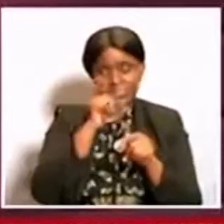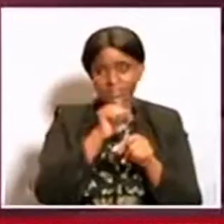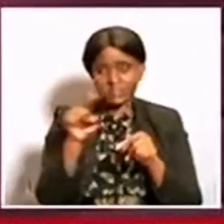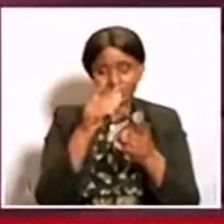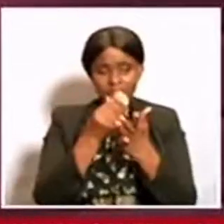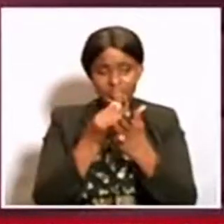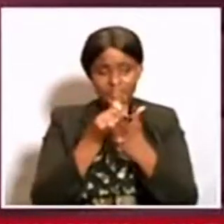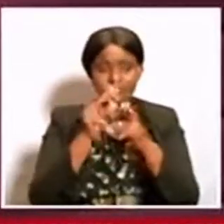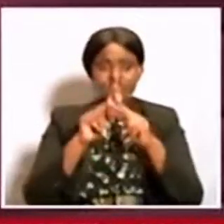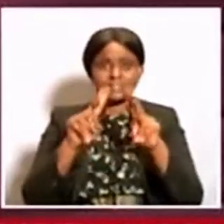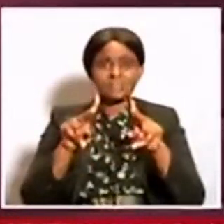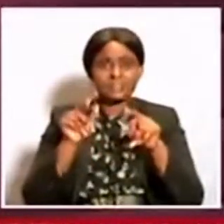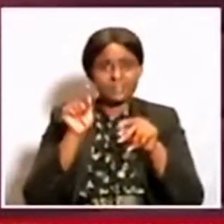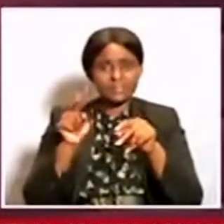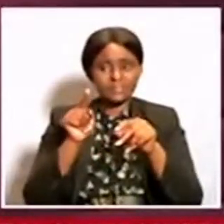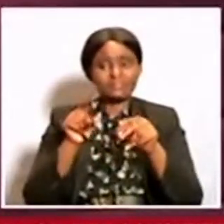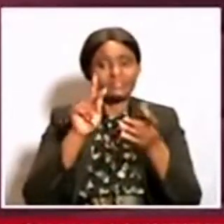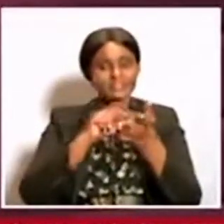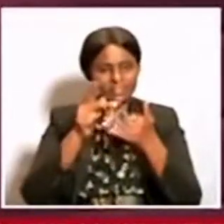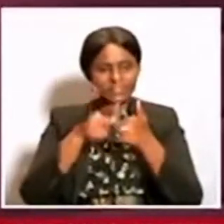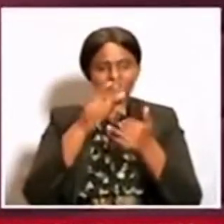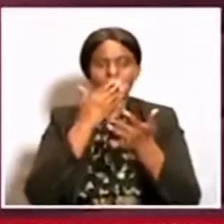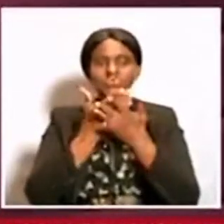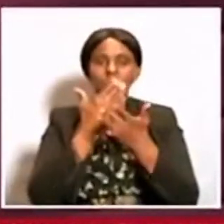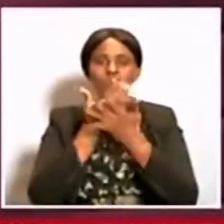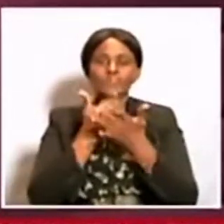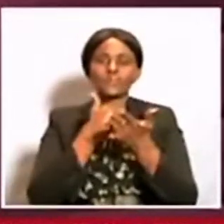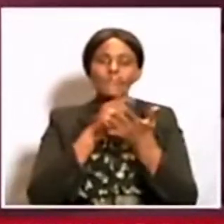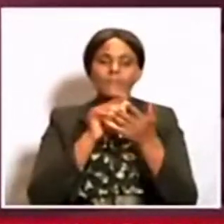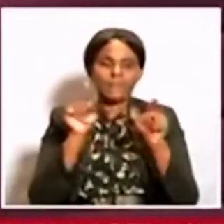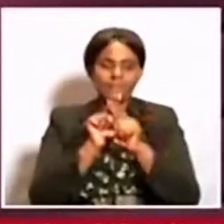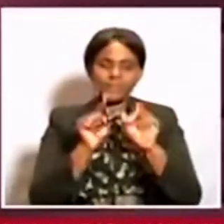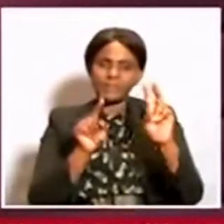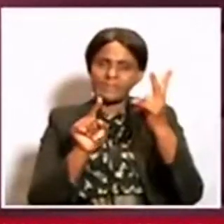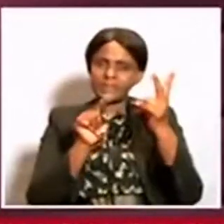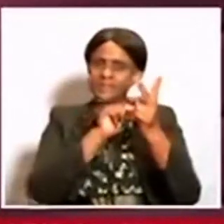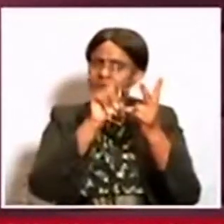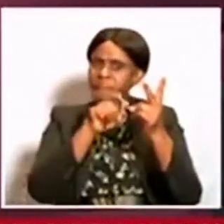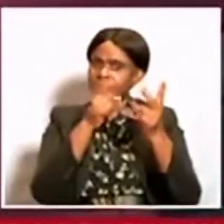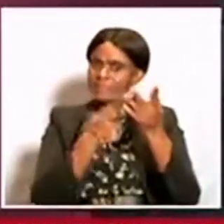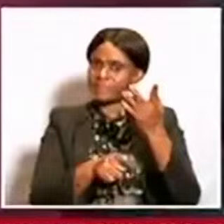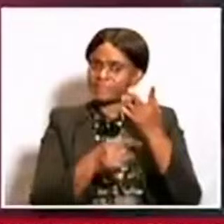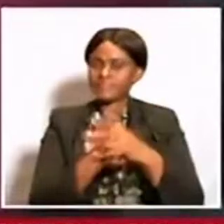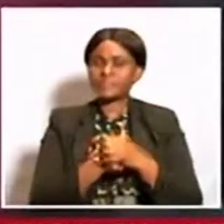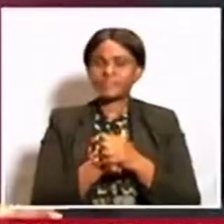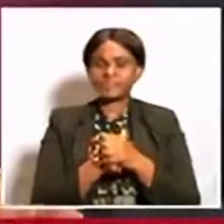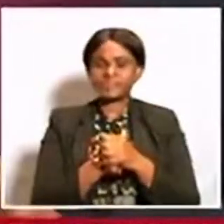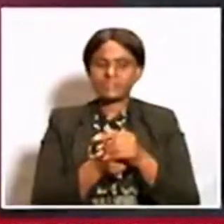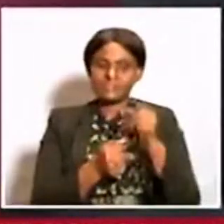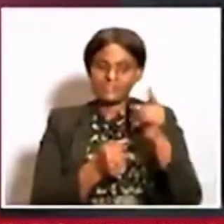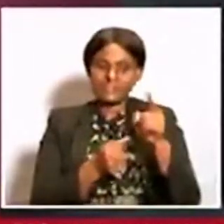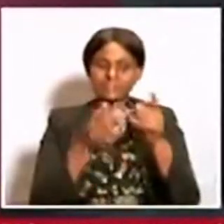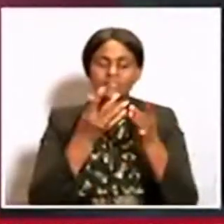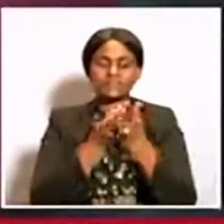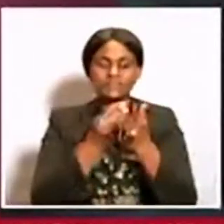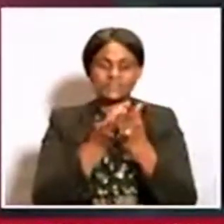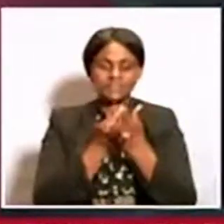Chair. So that is an ongoing. Then the second question was on the funds.